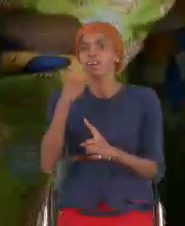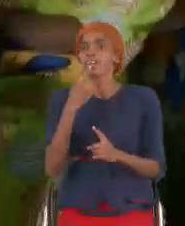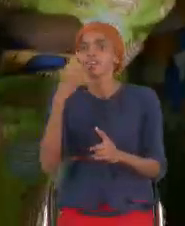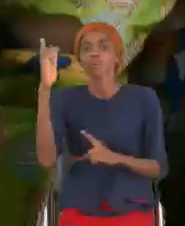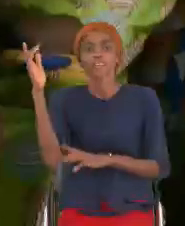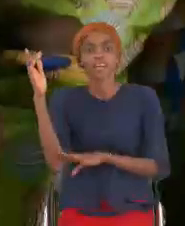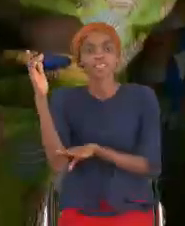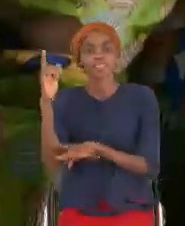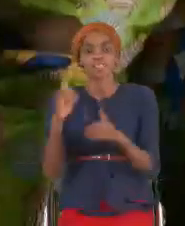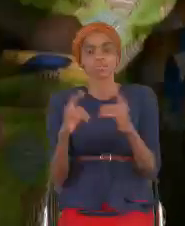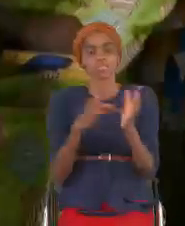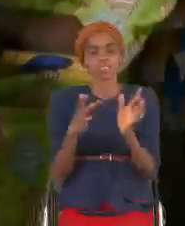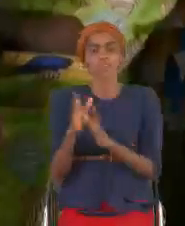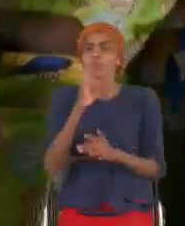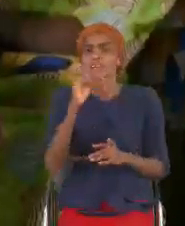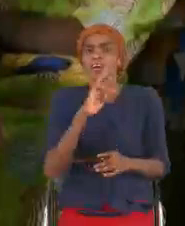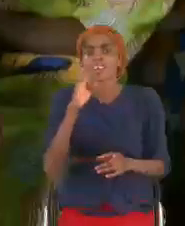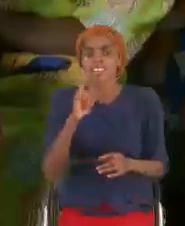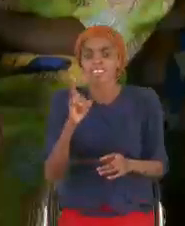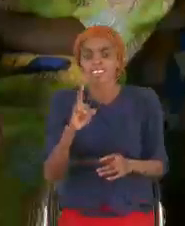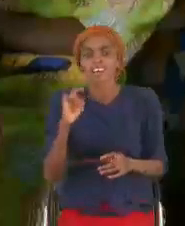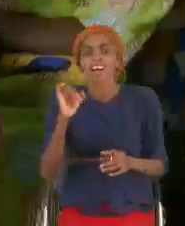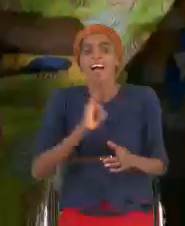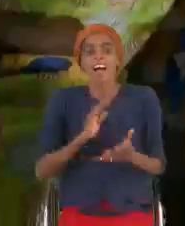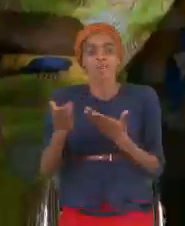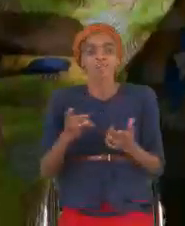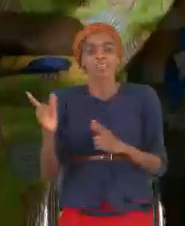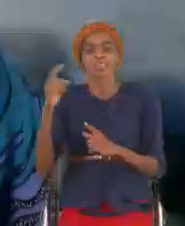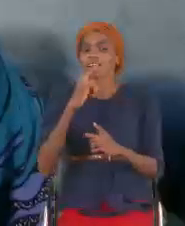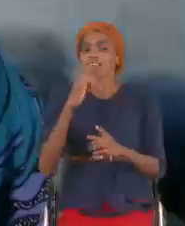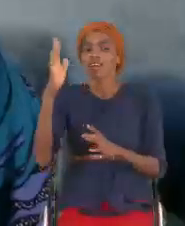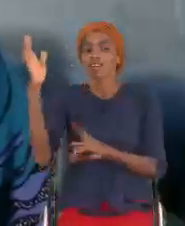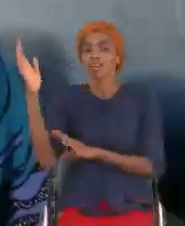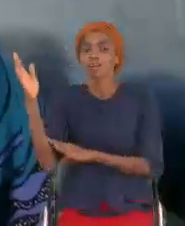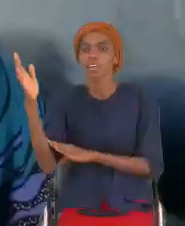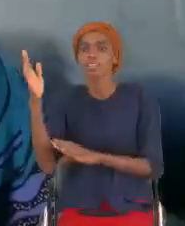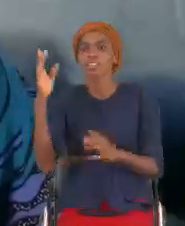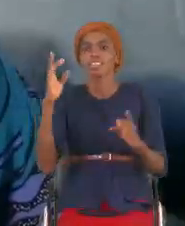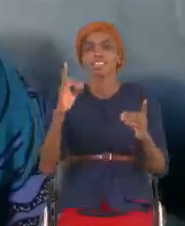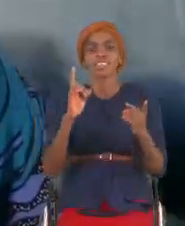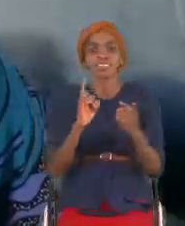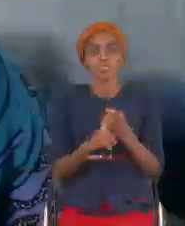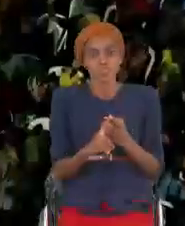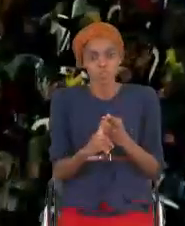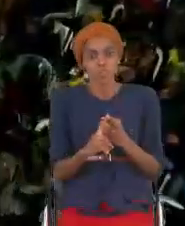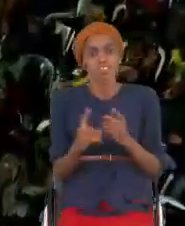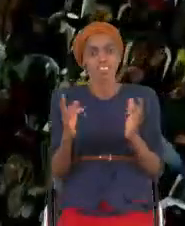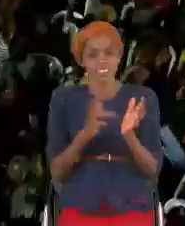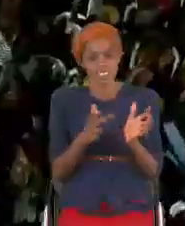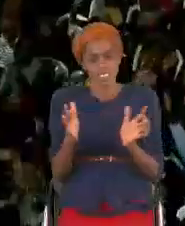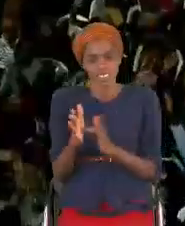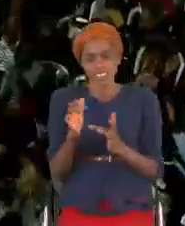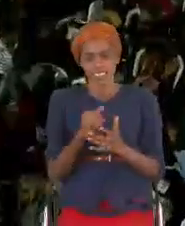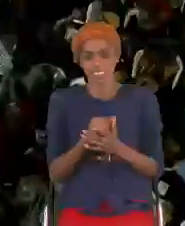Loyalty to Jesus. Loyalty to our Creator, loyalty to our Redeemer.